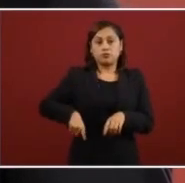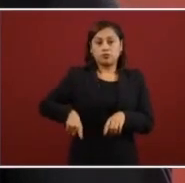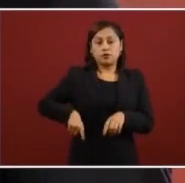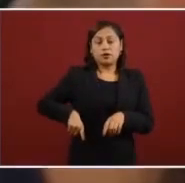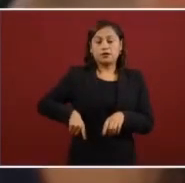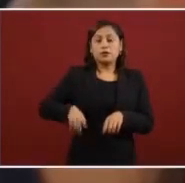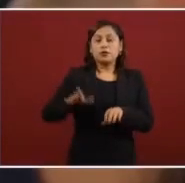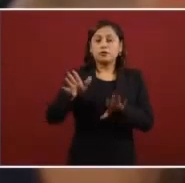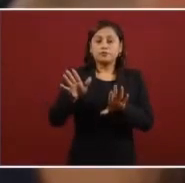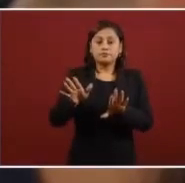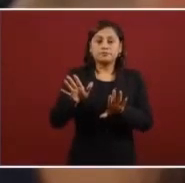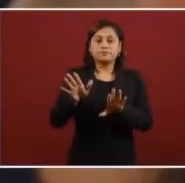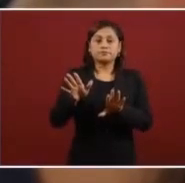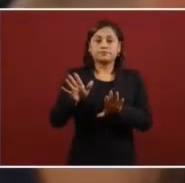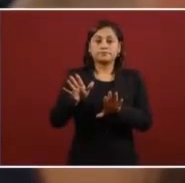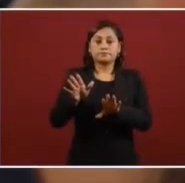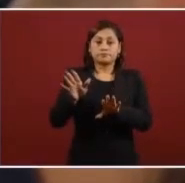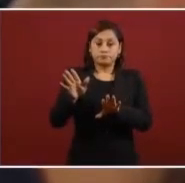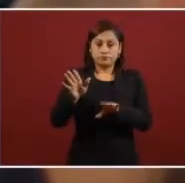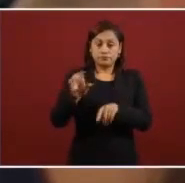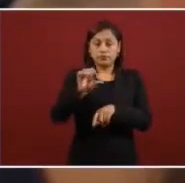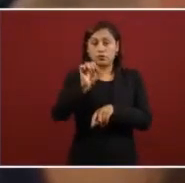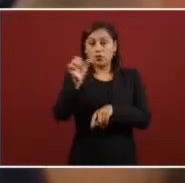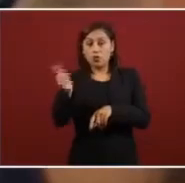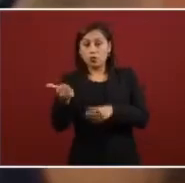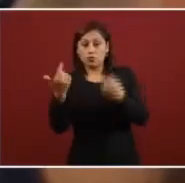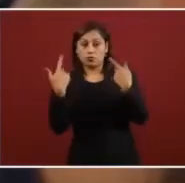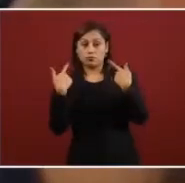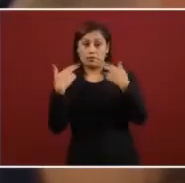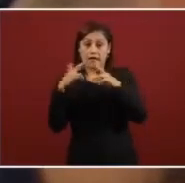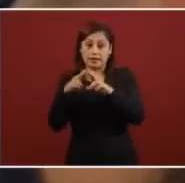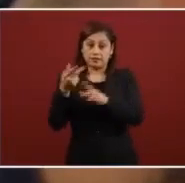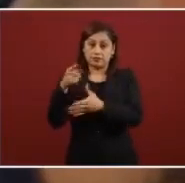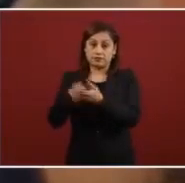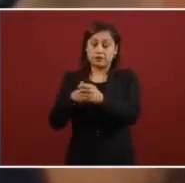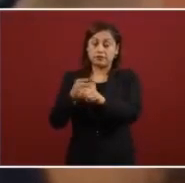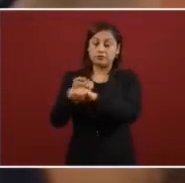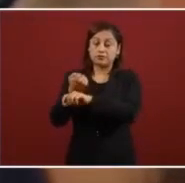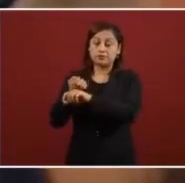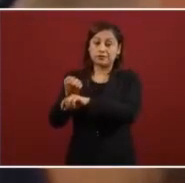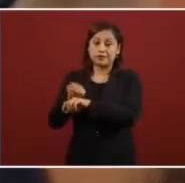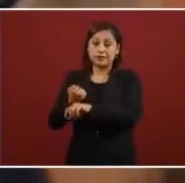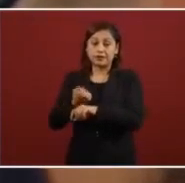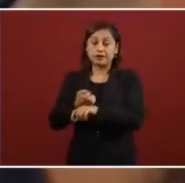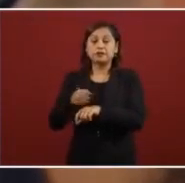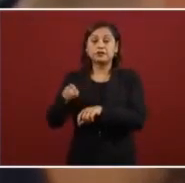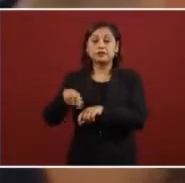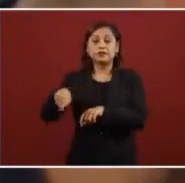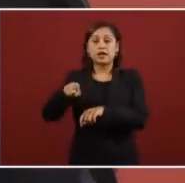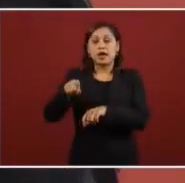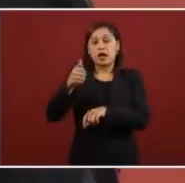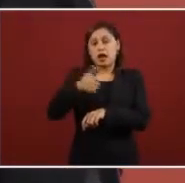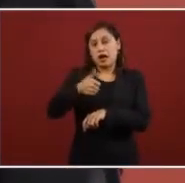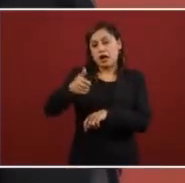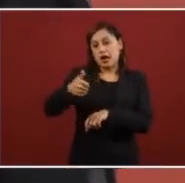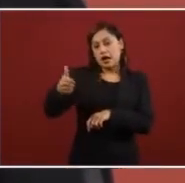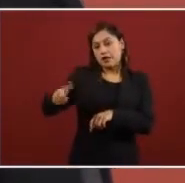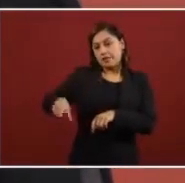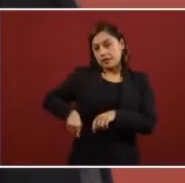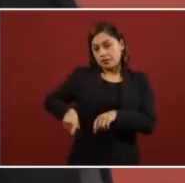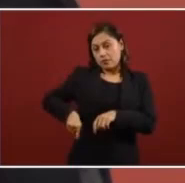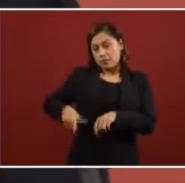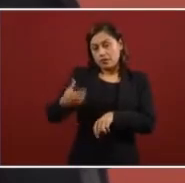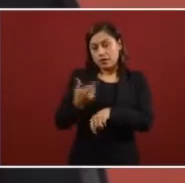the states pay the payment for the state ones. And